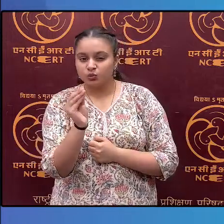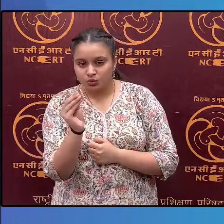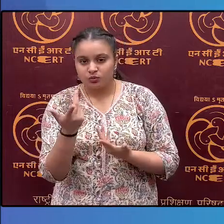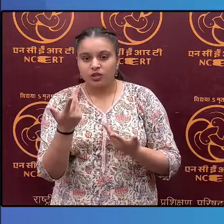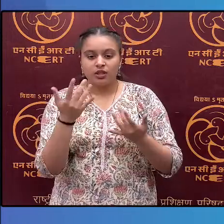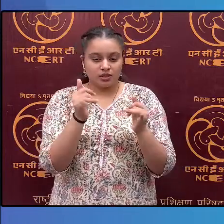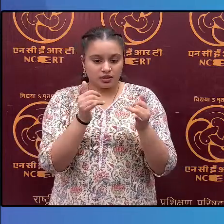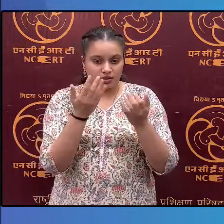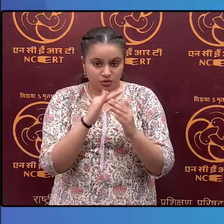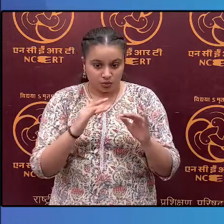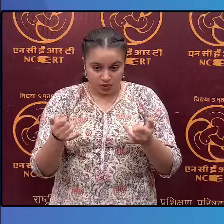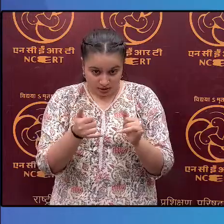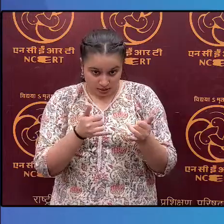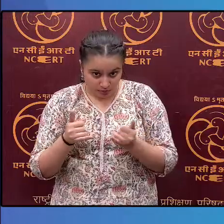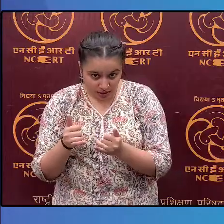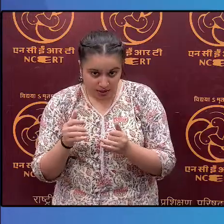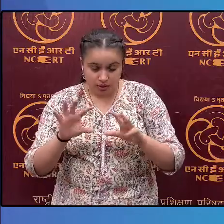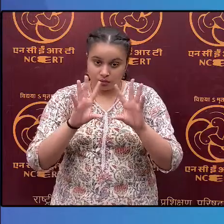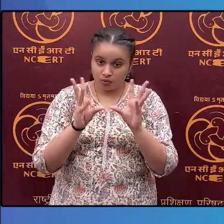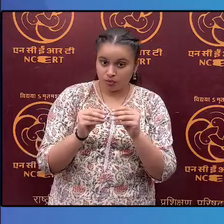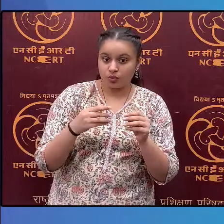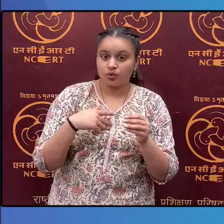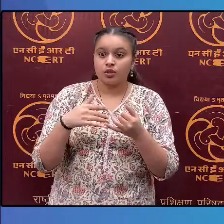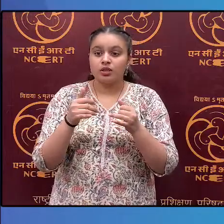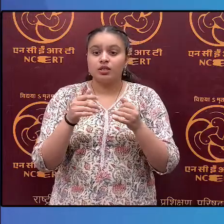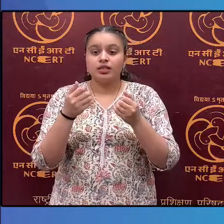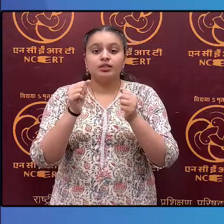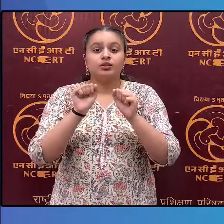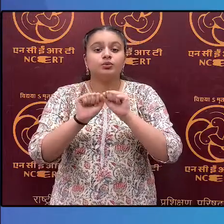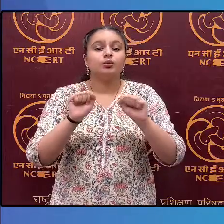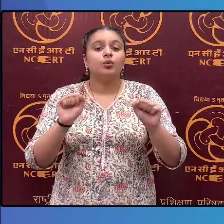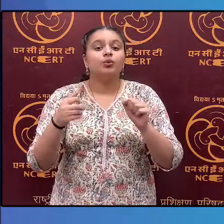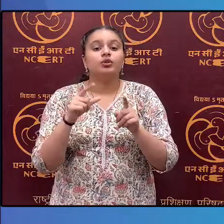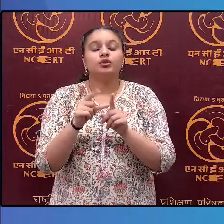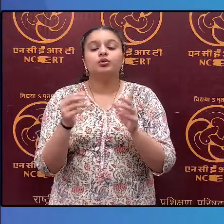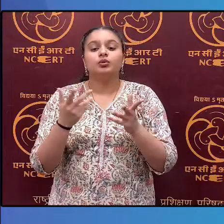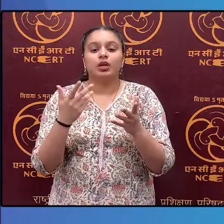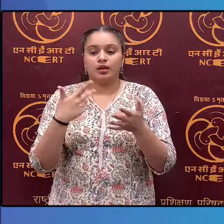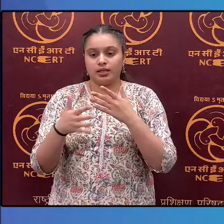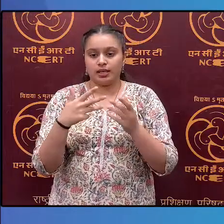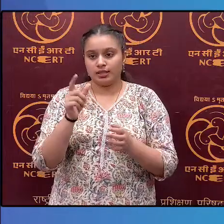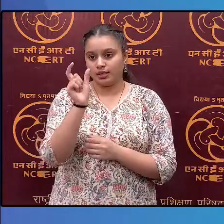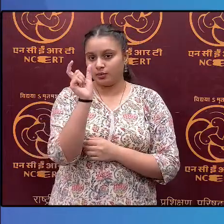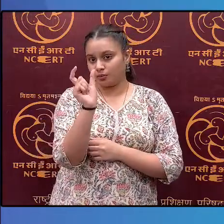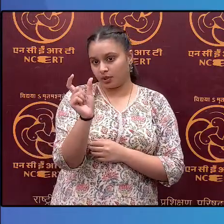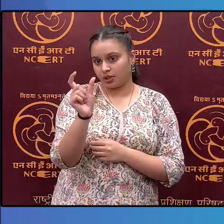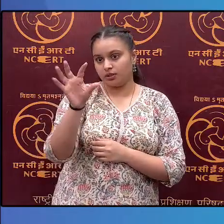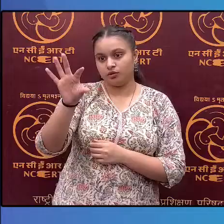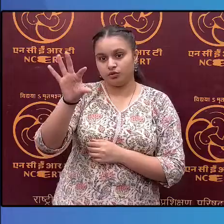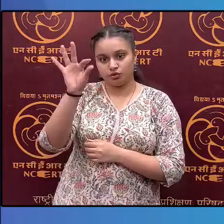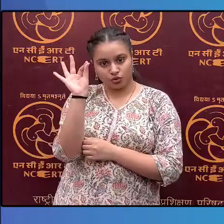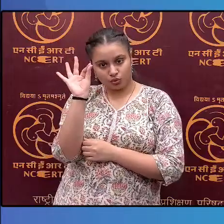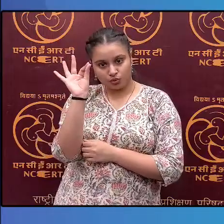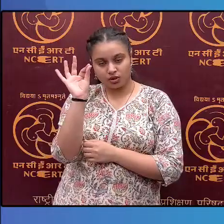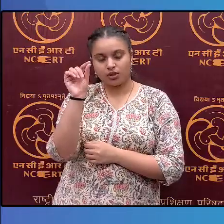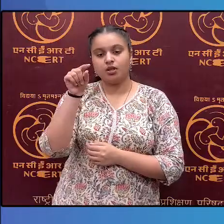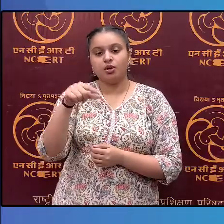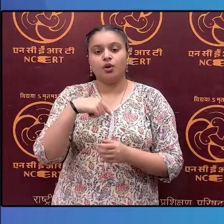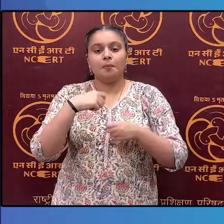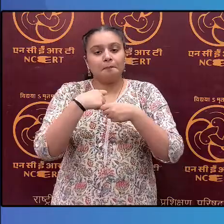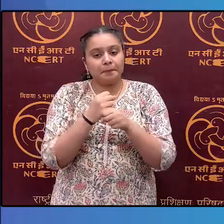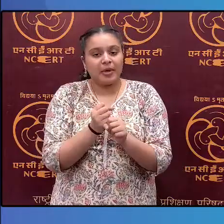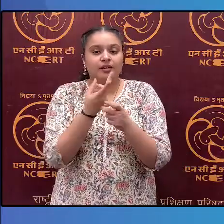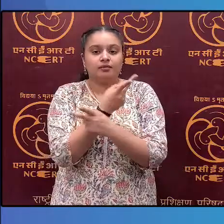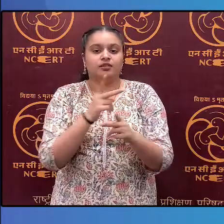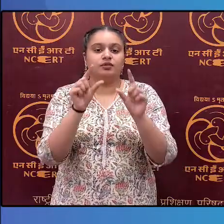kids playing around. So what the kids have to do, they have to choose any one word from the box above and they have to make